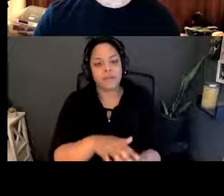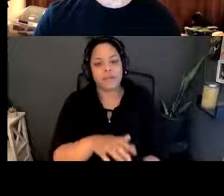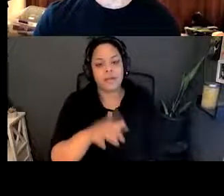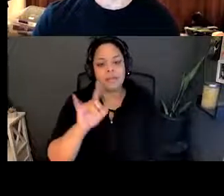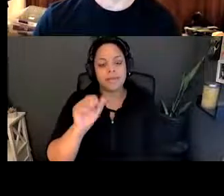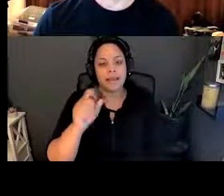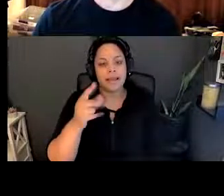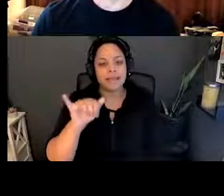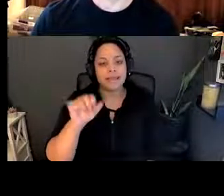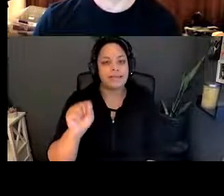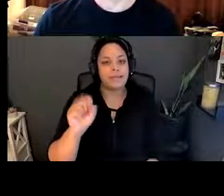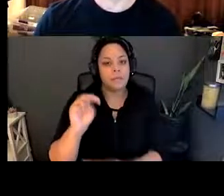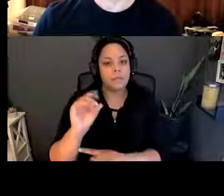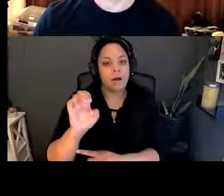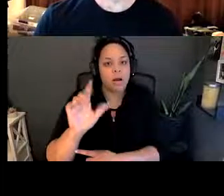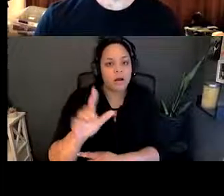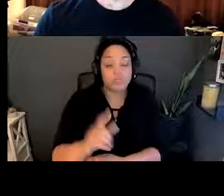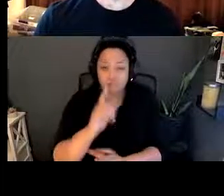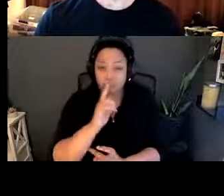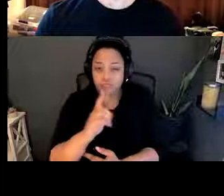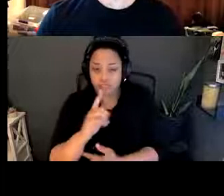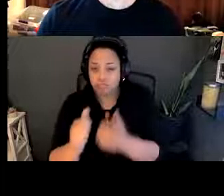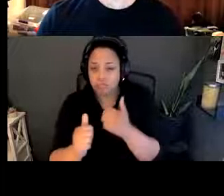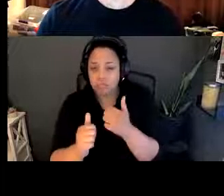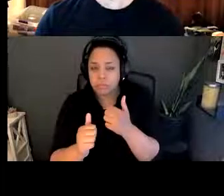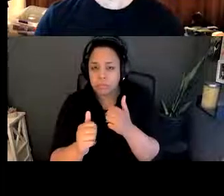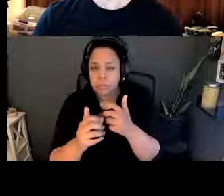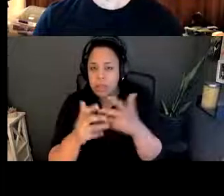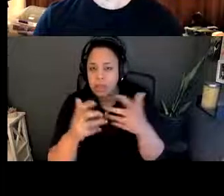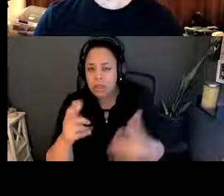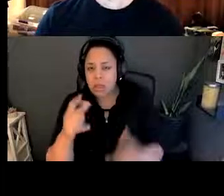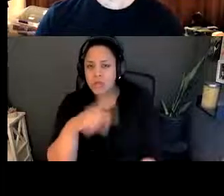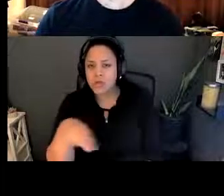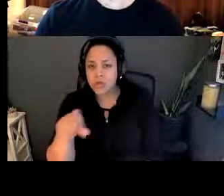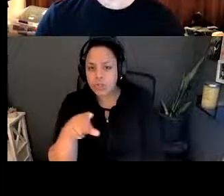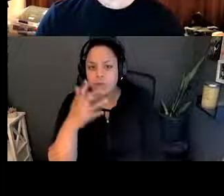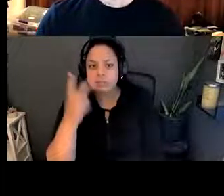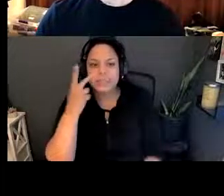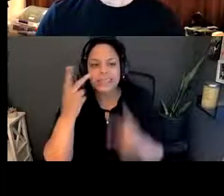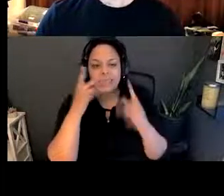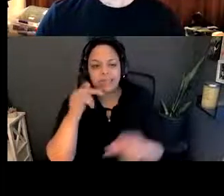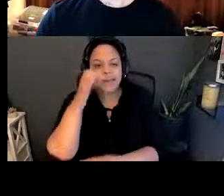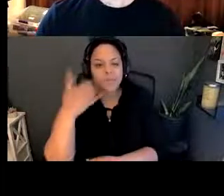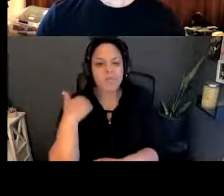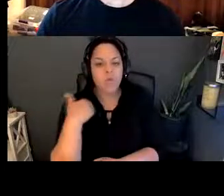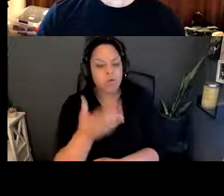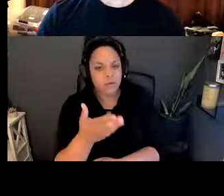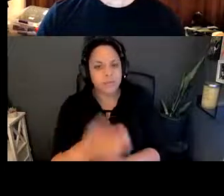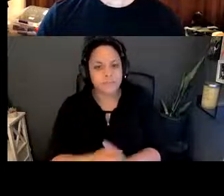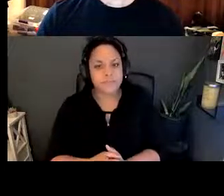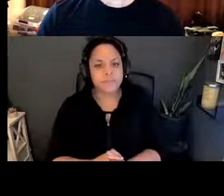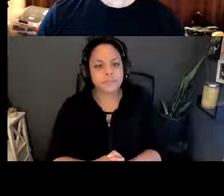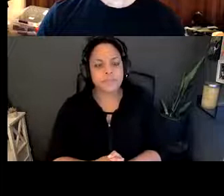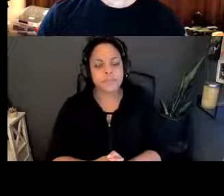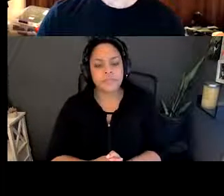I suspect a lot of you have probably, been exposed to this. Also, the